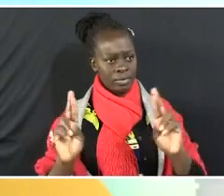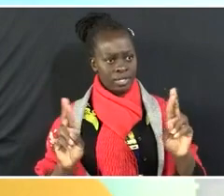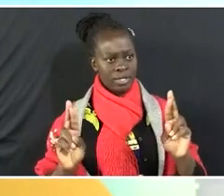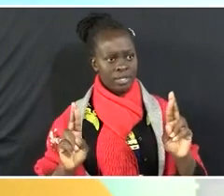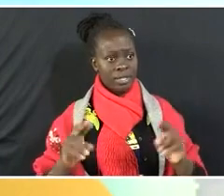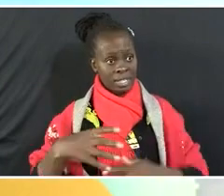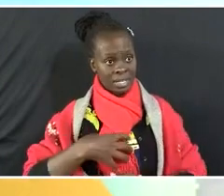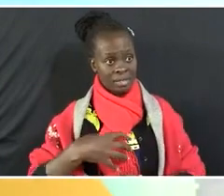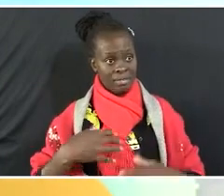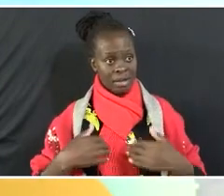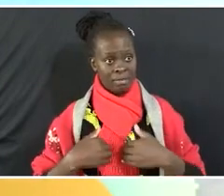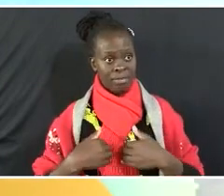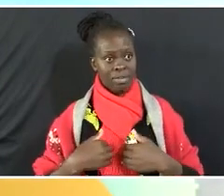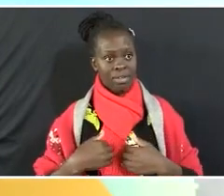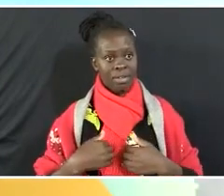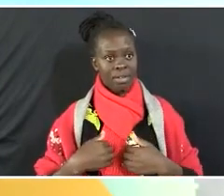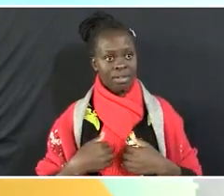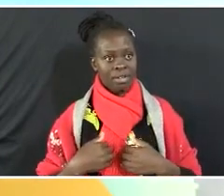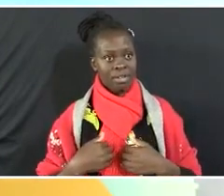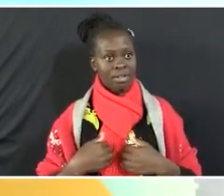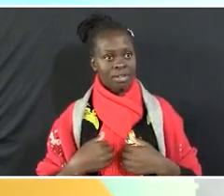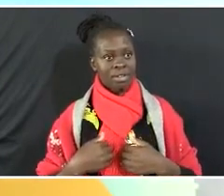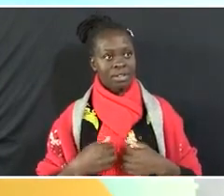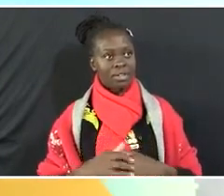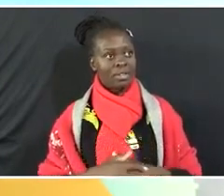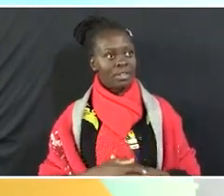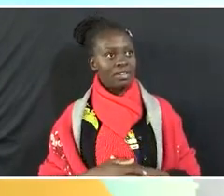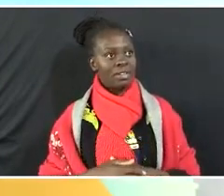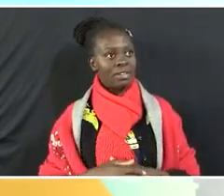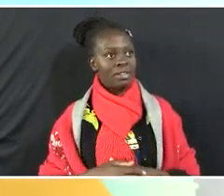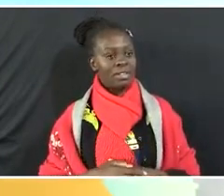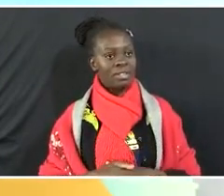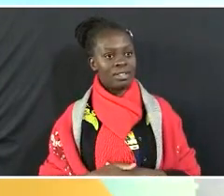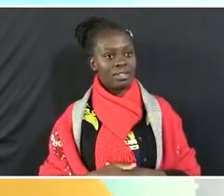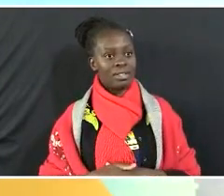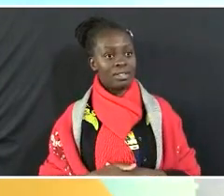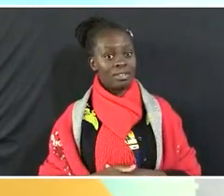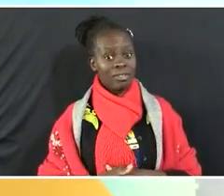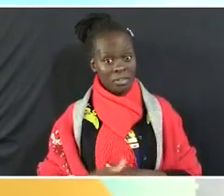work. The hands are reducing. You know my